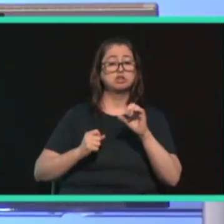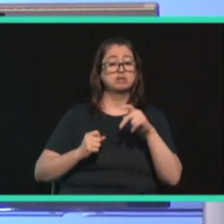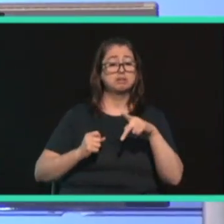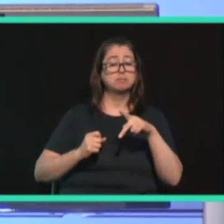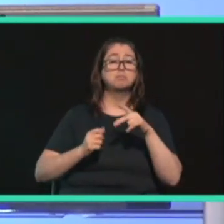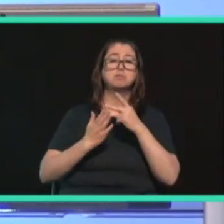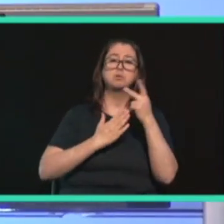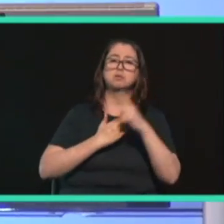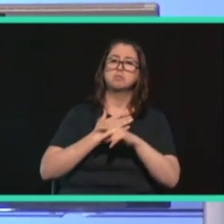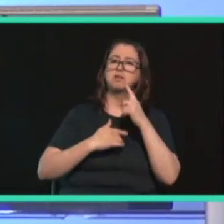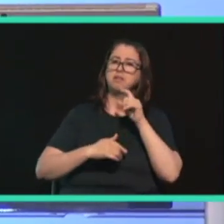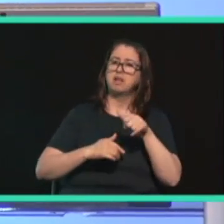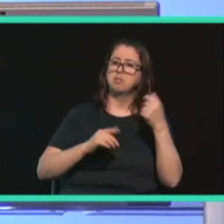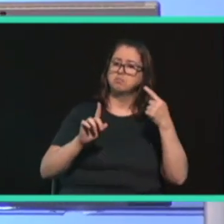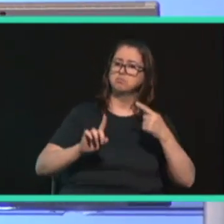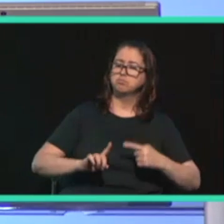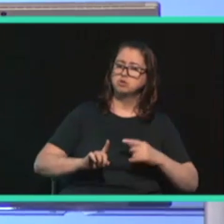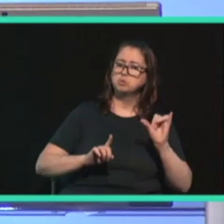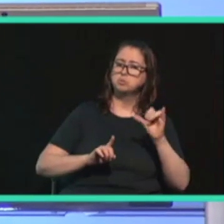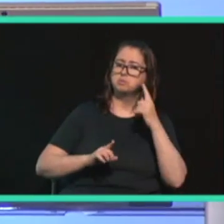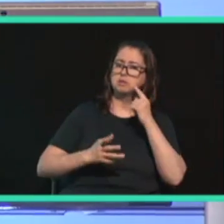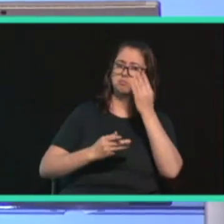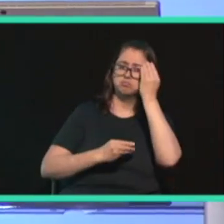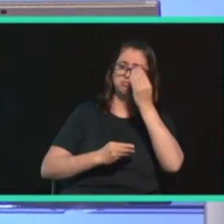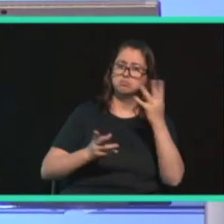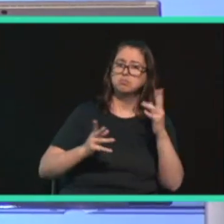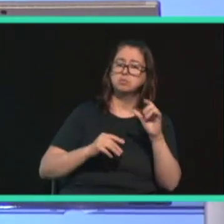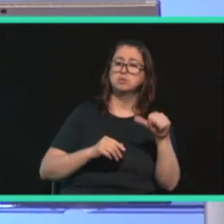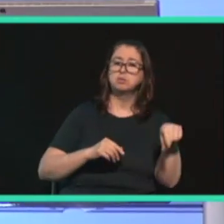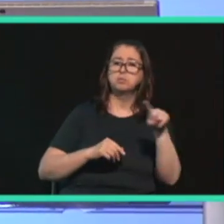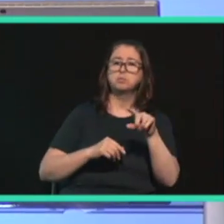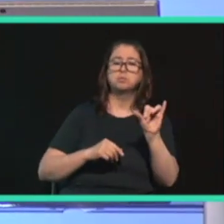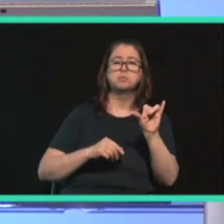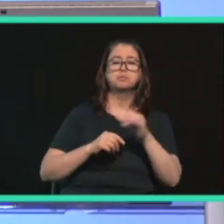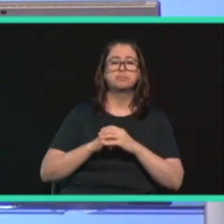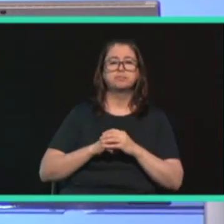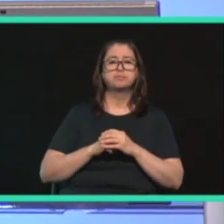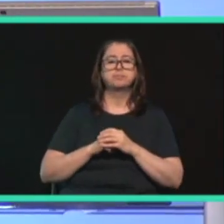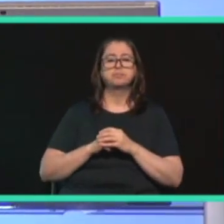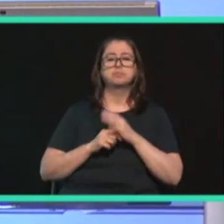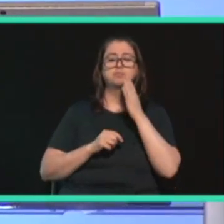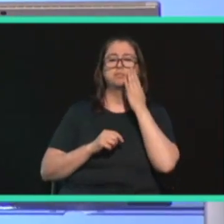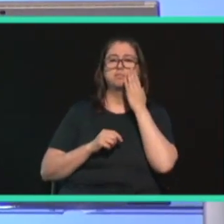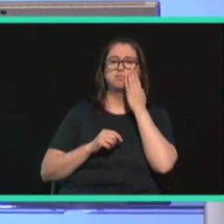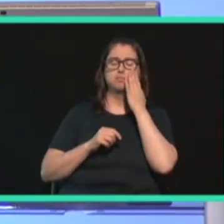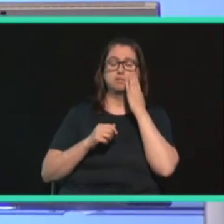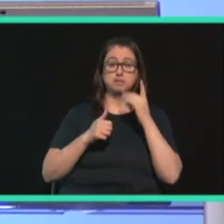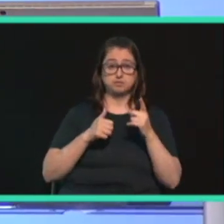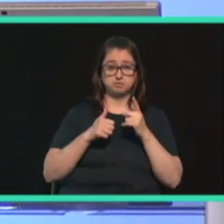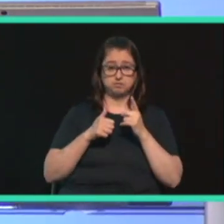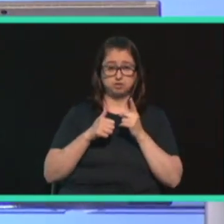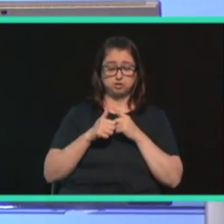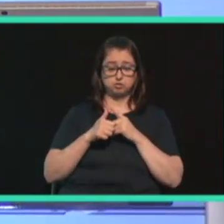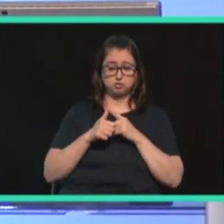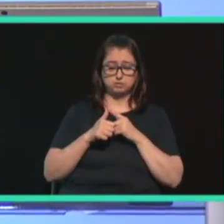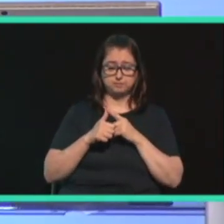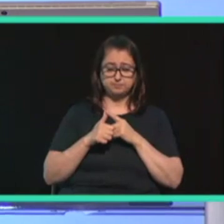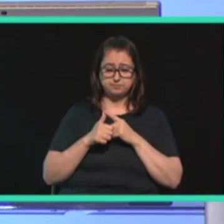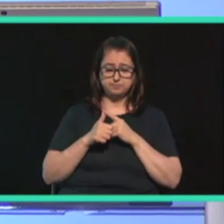I'll call proof points, that I'd also like to share with you. Now, the first of those is that the